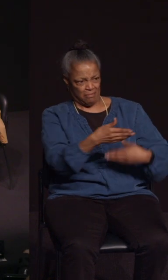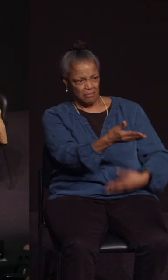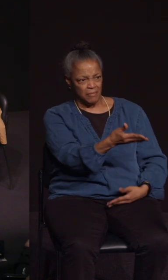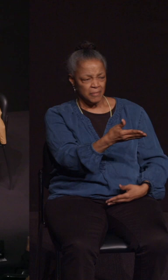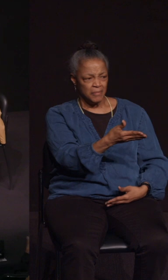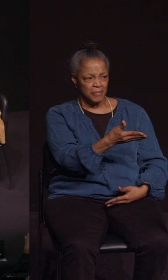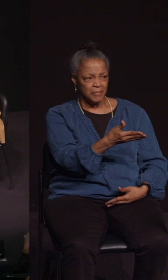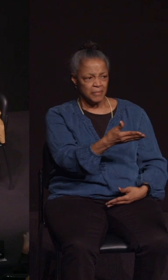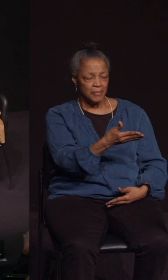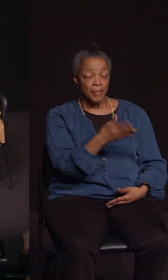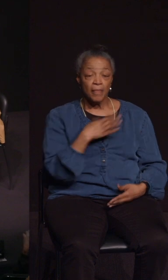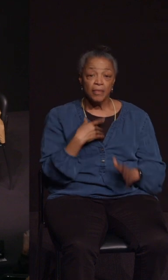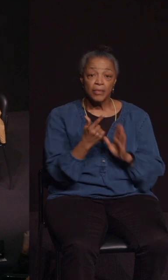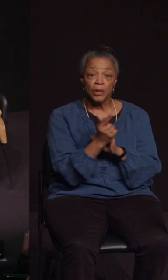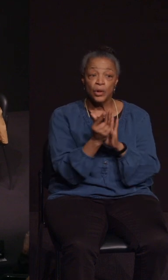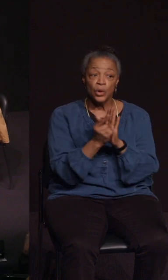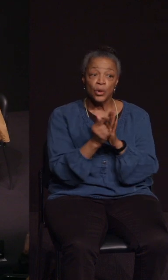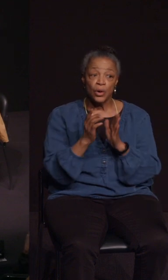the lawyer